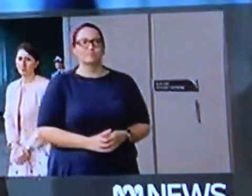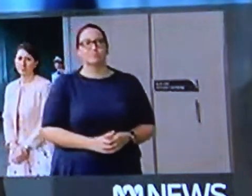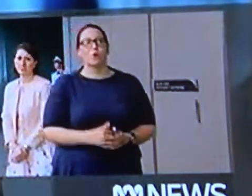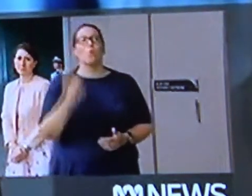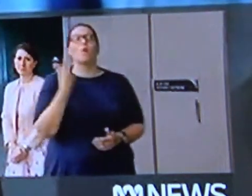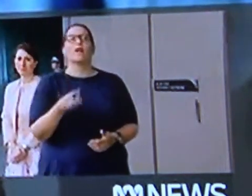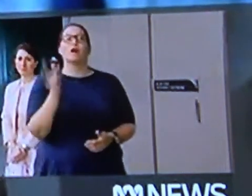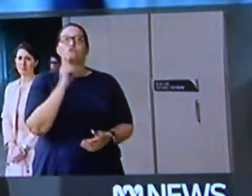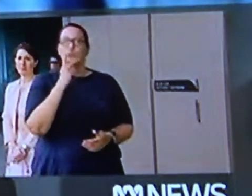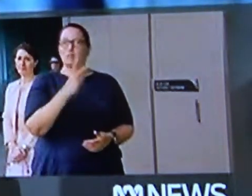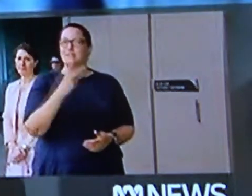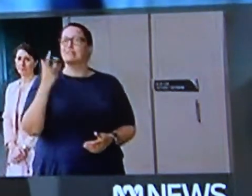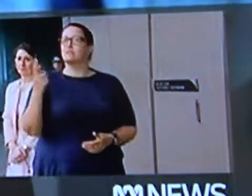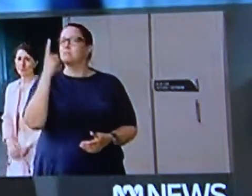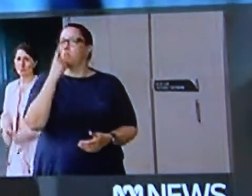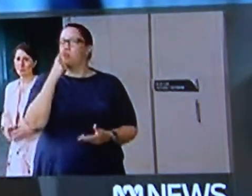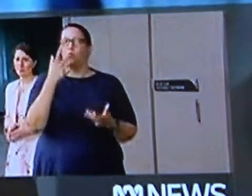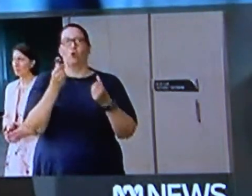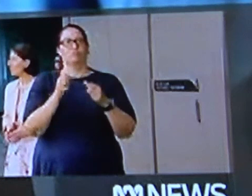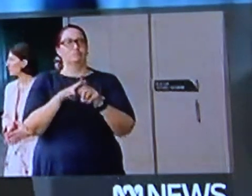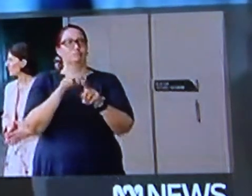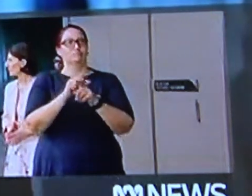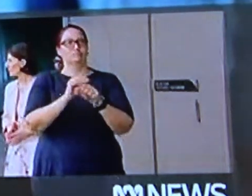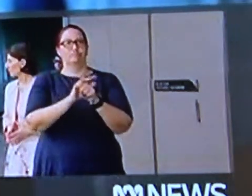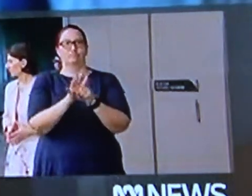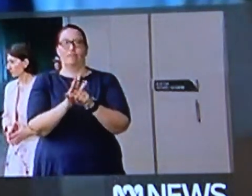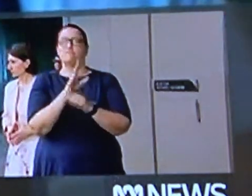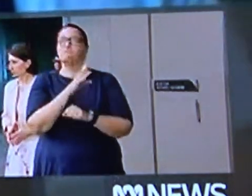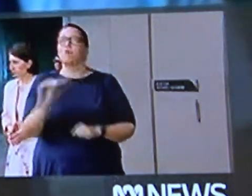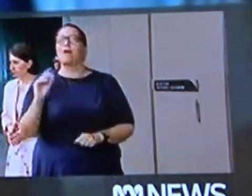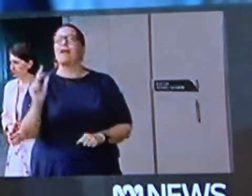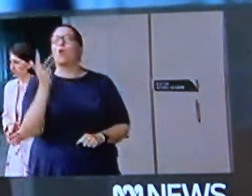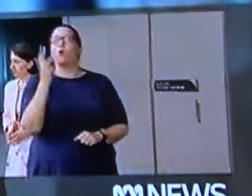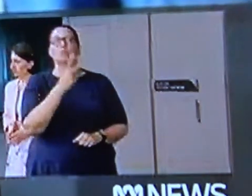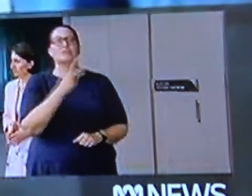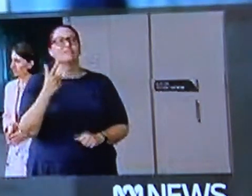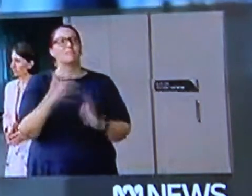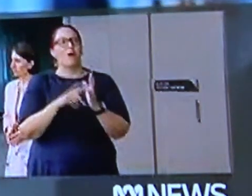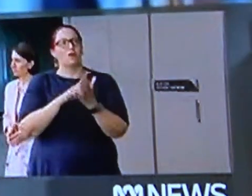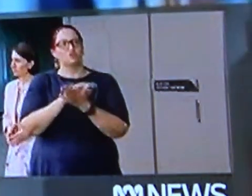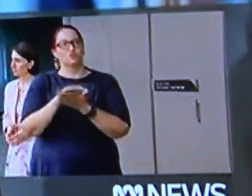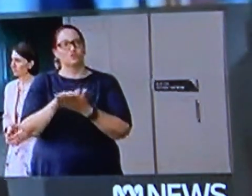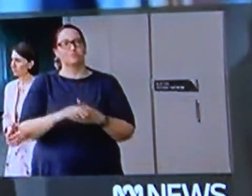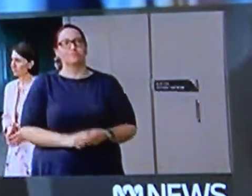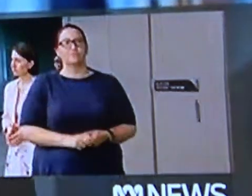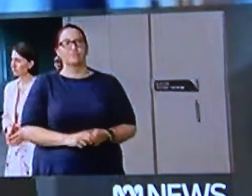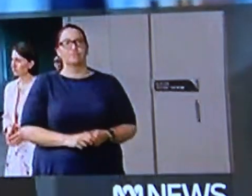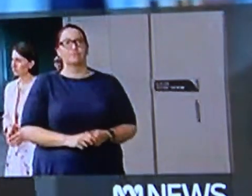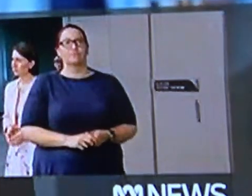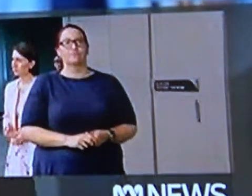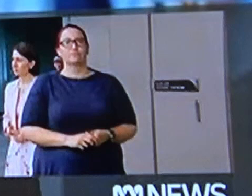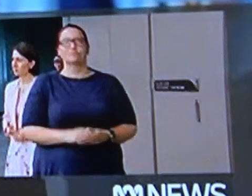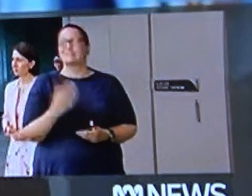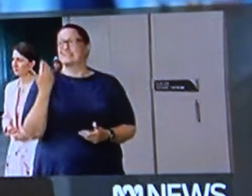cases reported since 8 p.m. on the 27th of March. In comparison, we had on Sunday